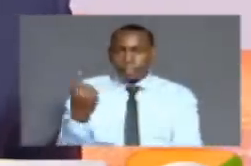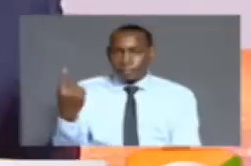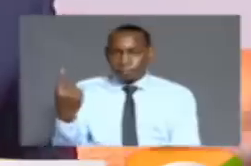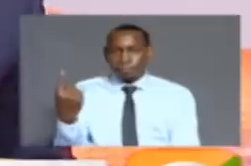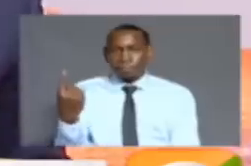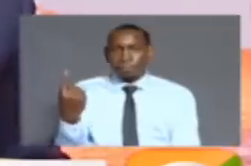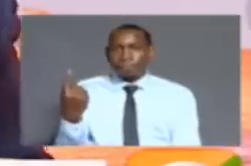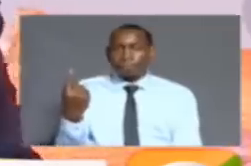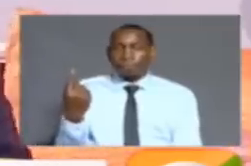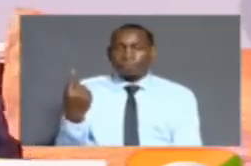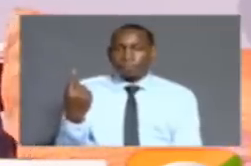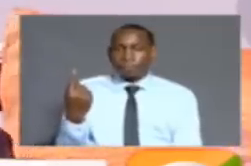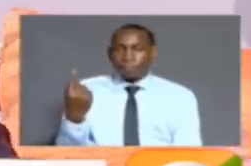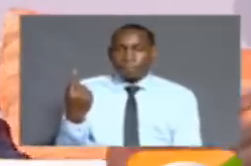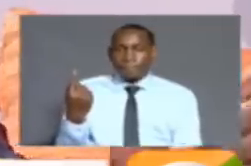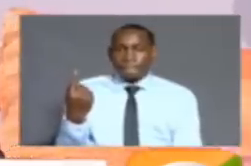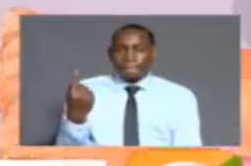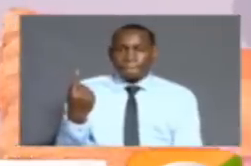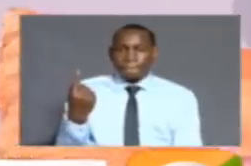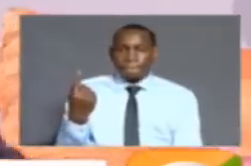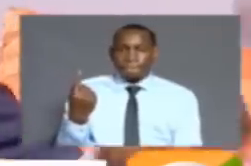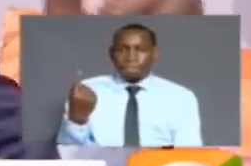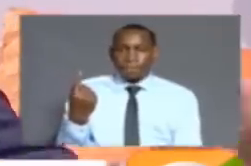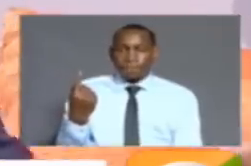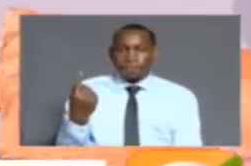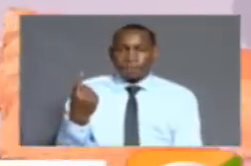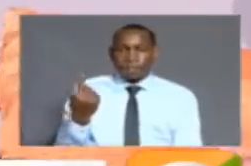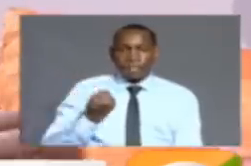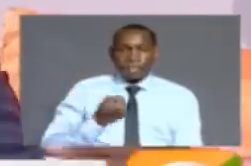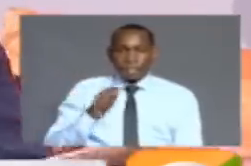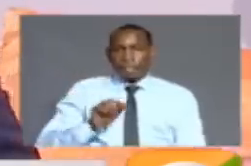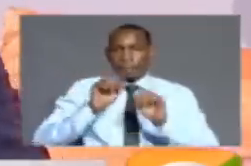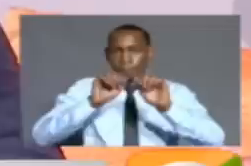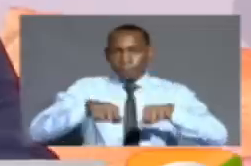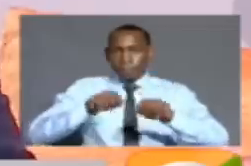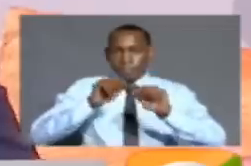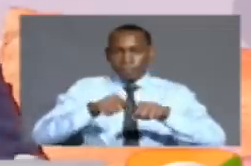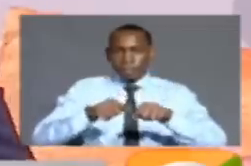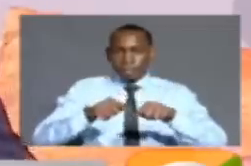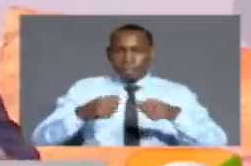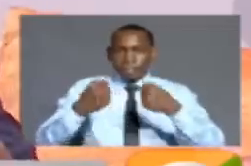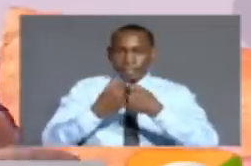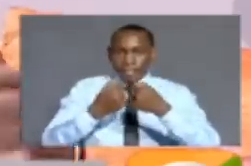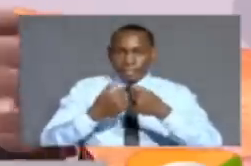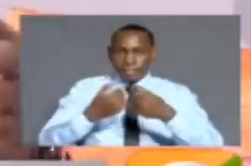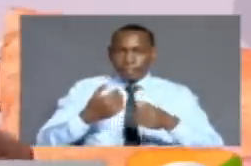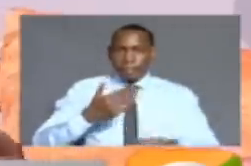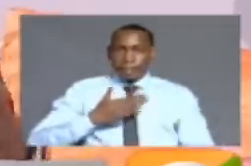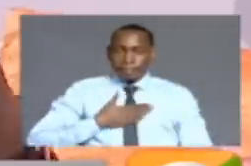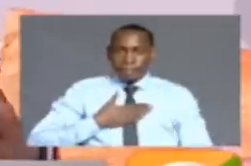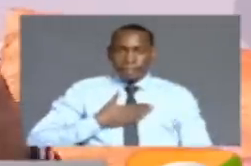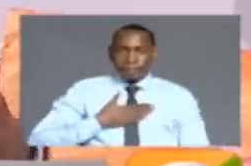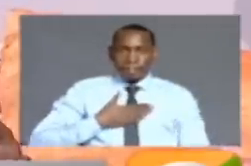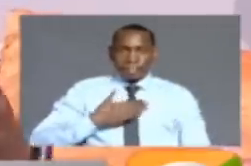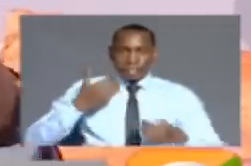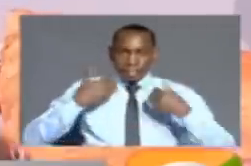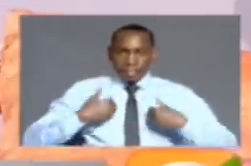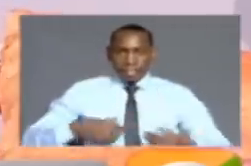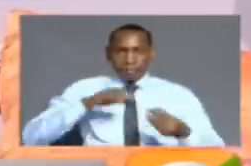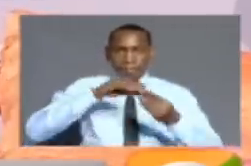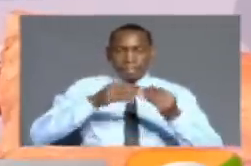here. And guess what? Because she's aggressive, she's going to be able to go head on with me. I'm going to